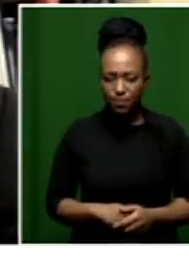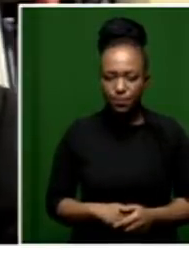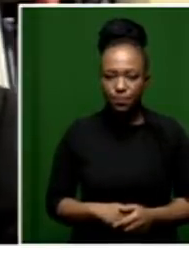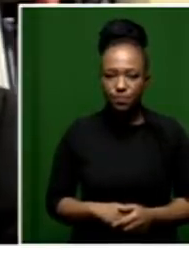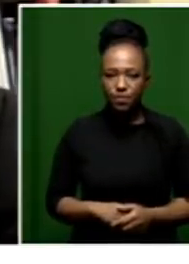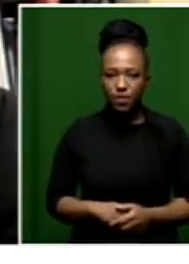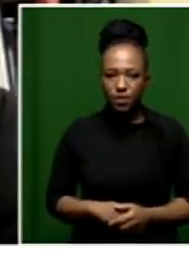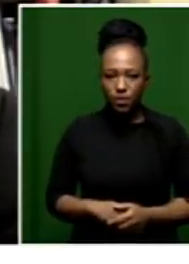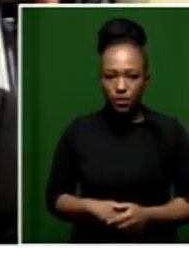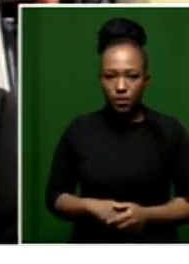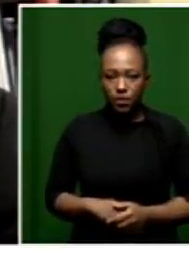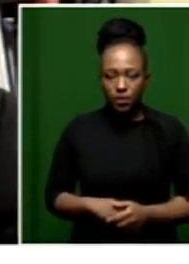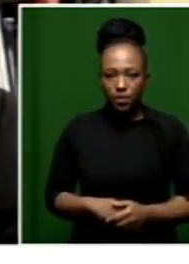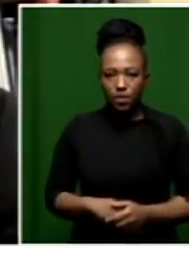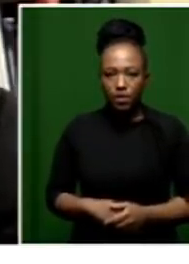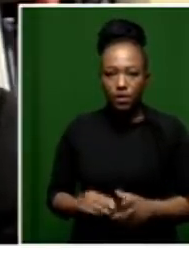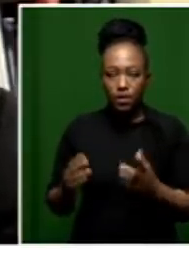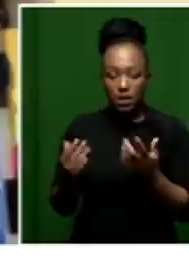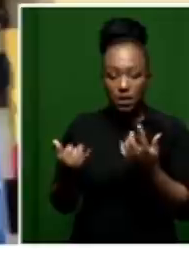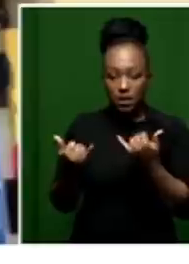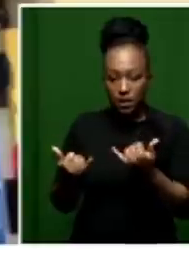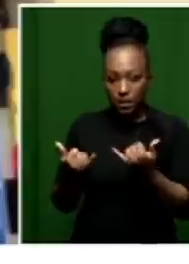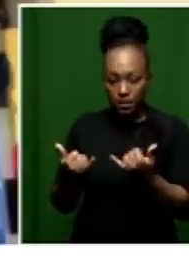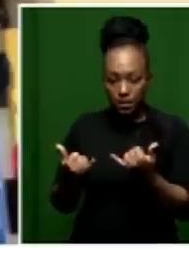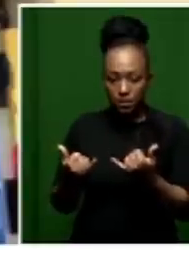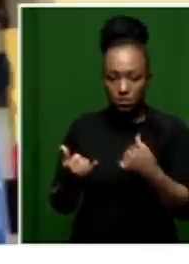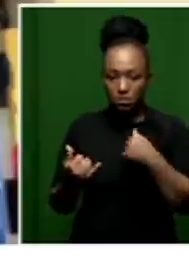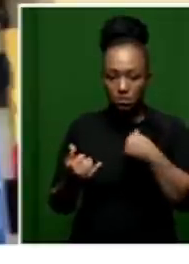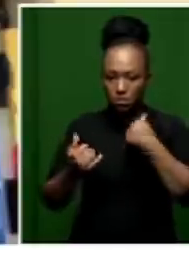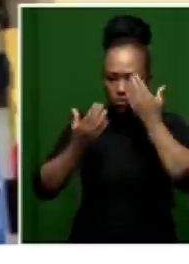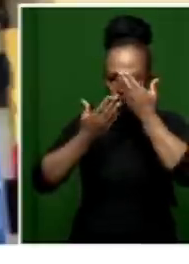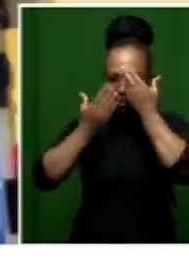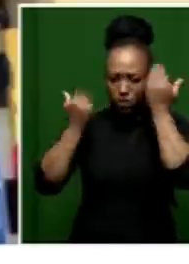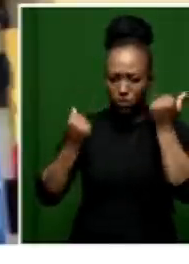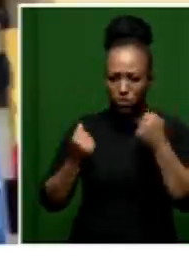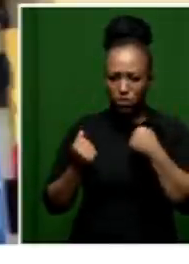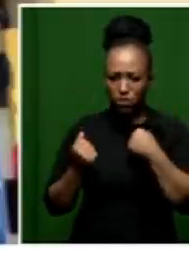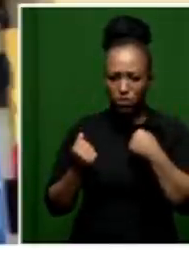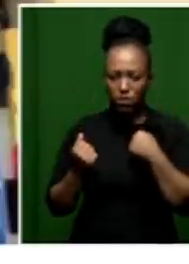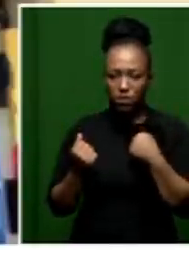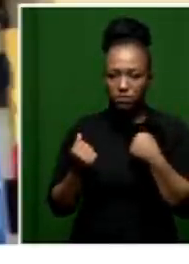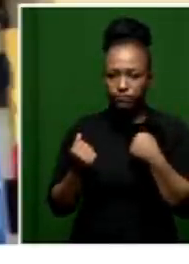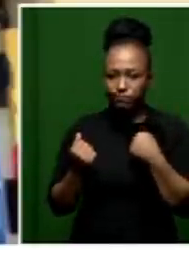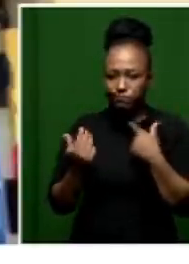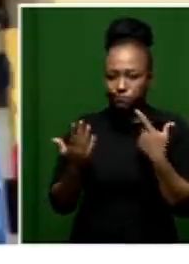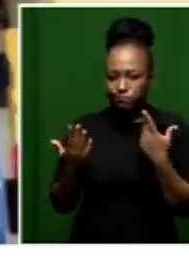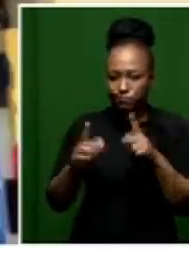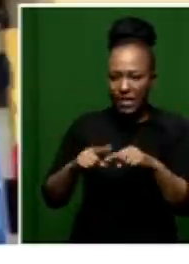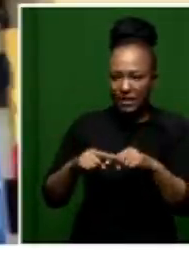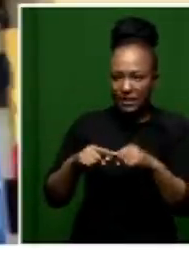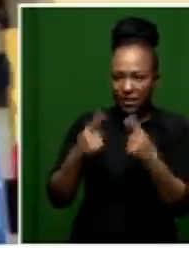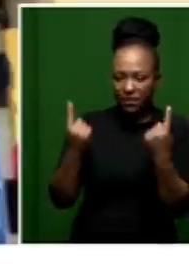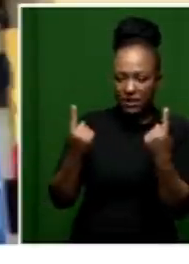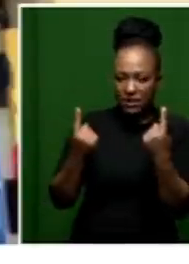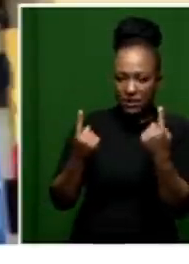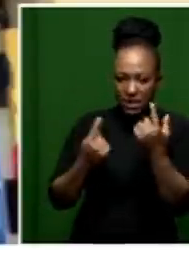So at the moment we don't know what would be the difference in